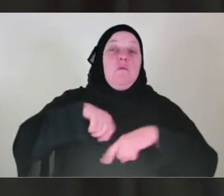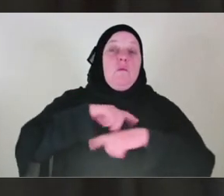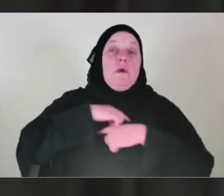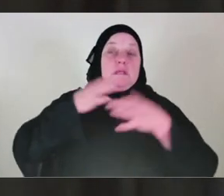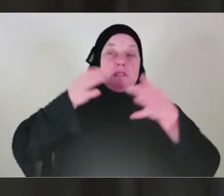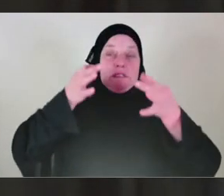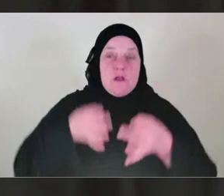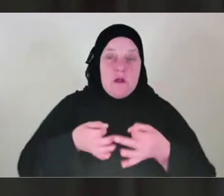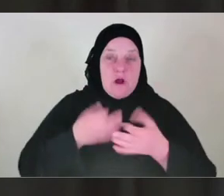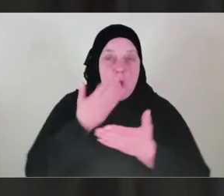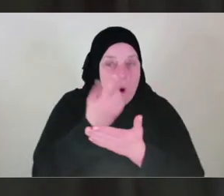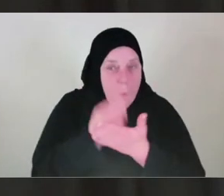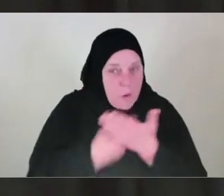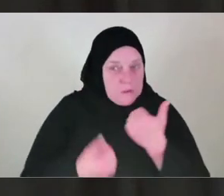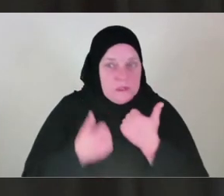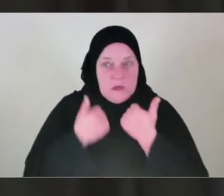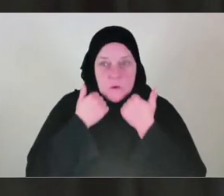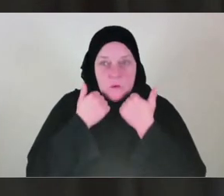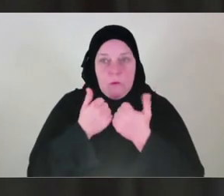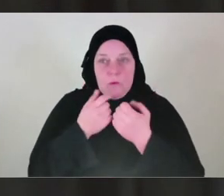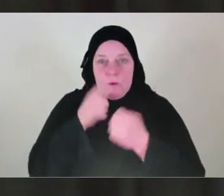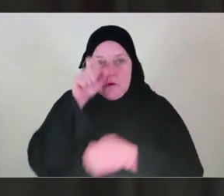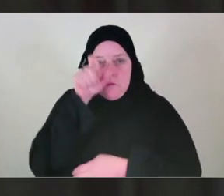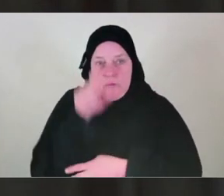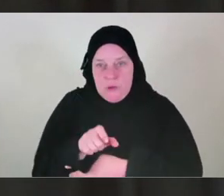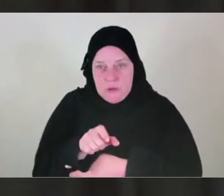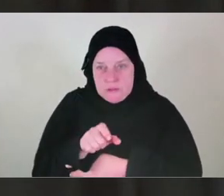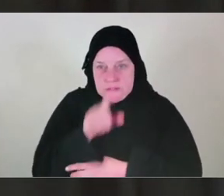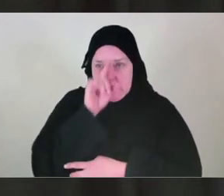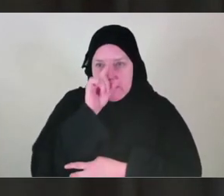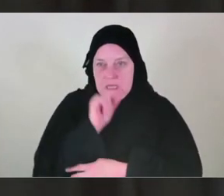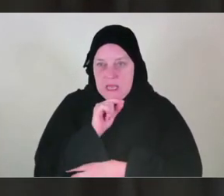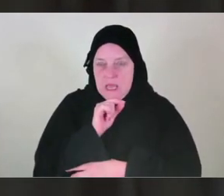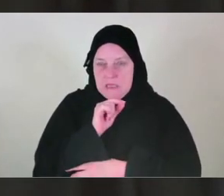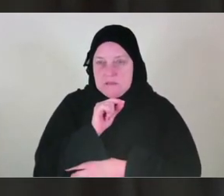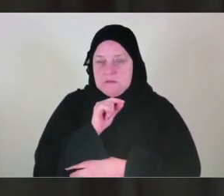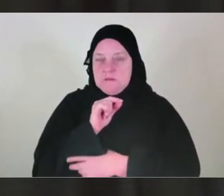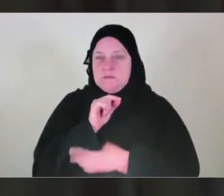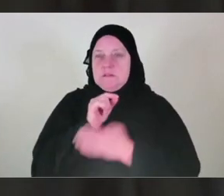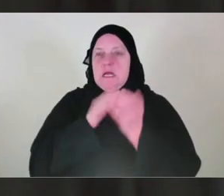Because they push the premise, what? That